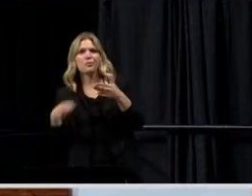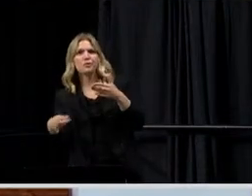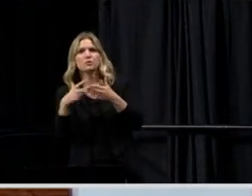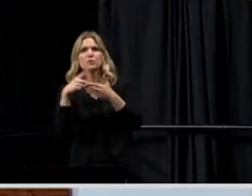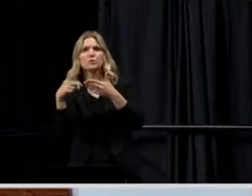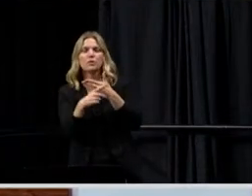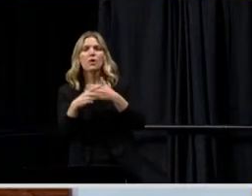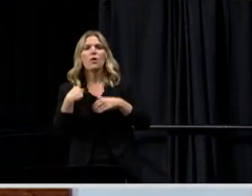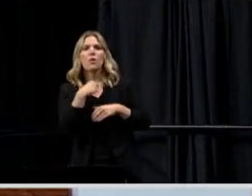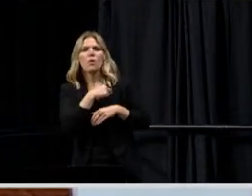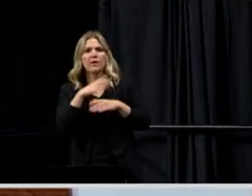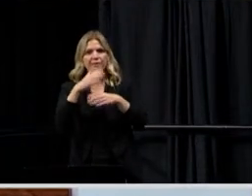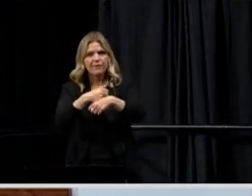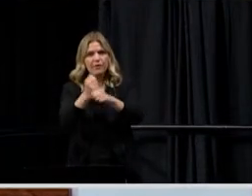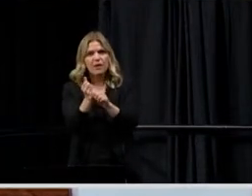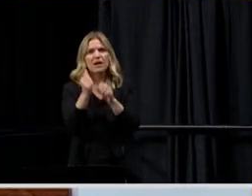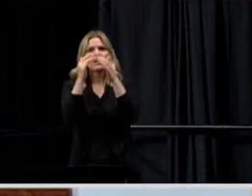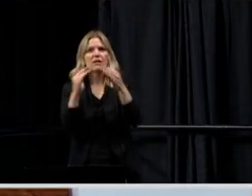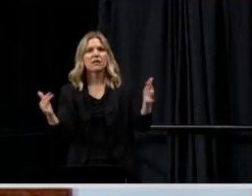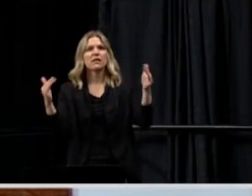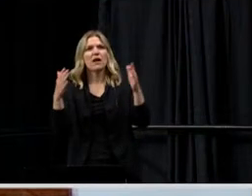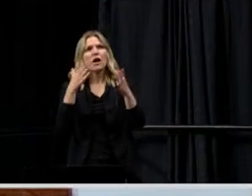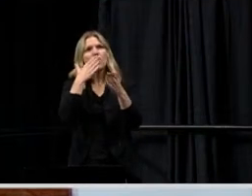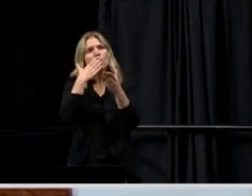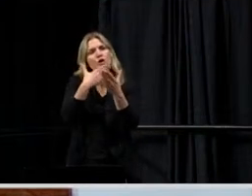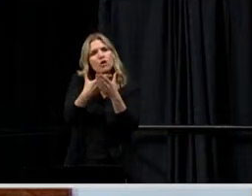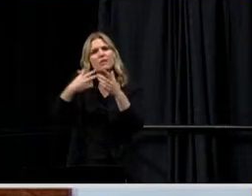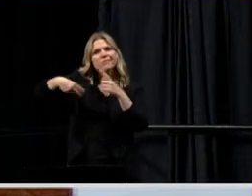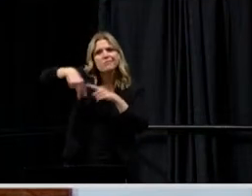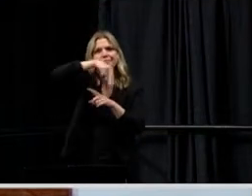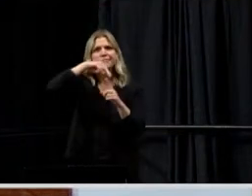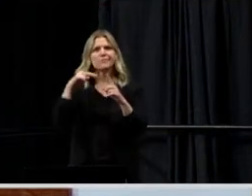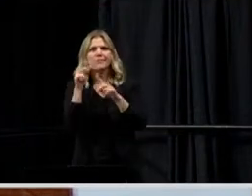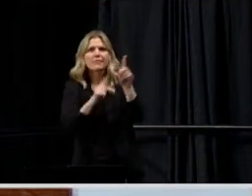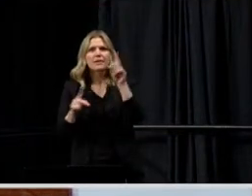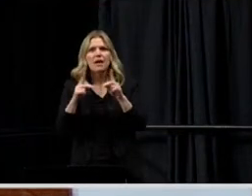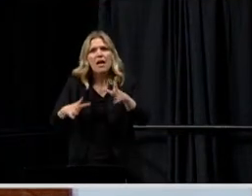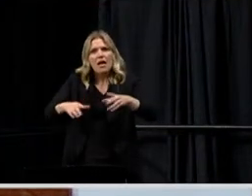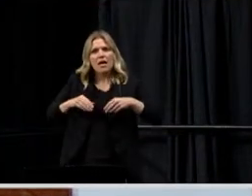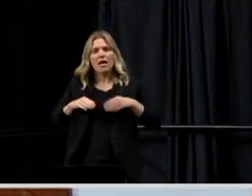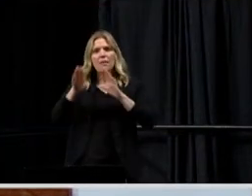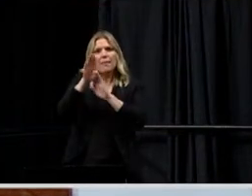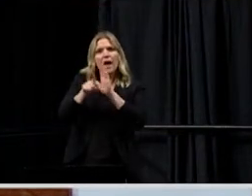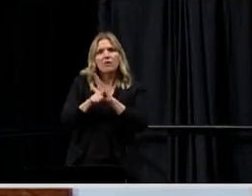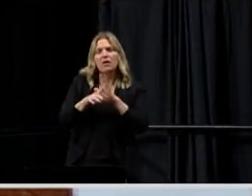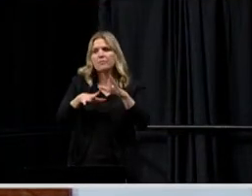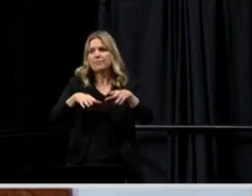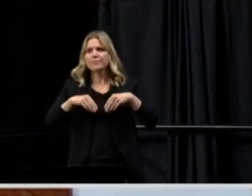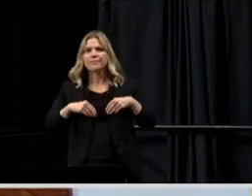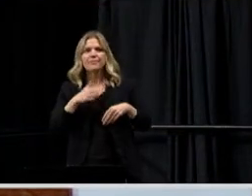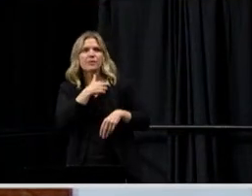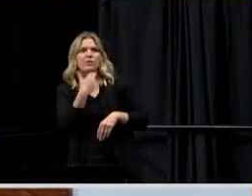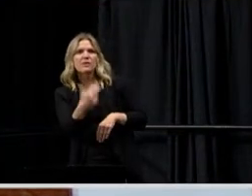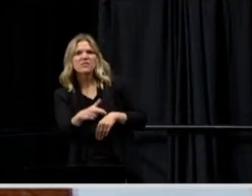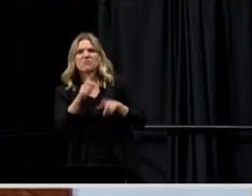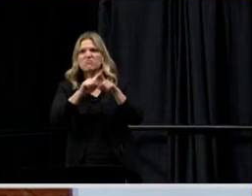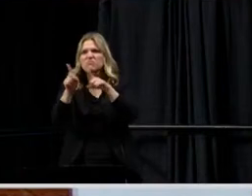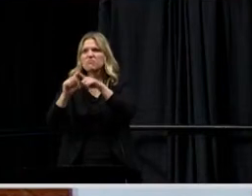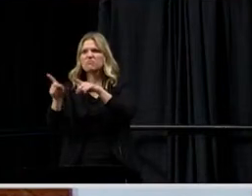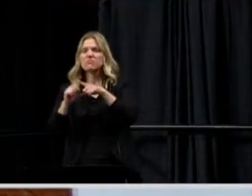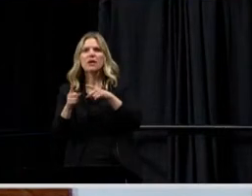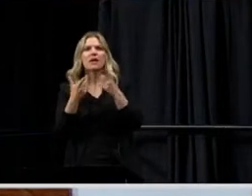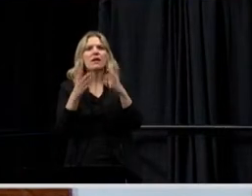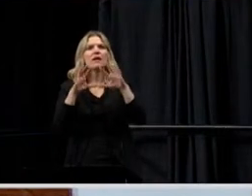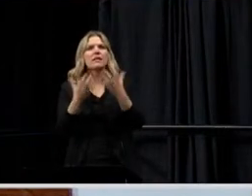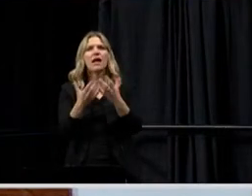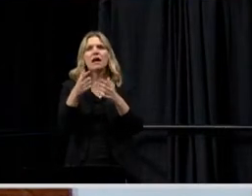has created a diverse and well-rounded environment that embraces people of different backgrounds and beliefs. Being able to take classes with people